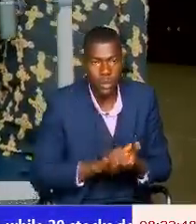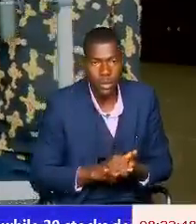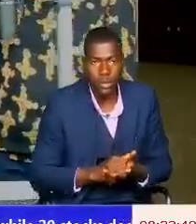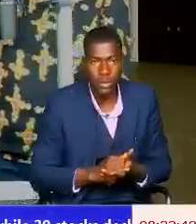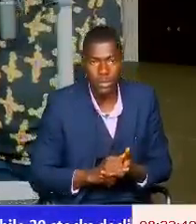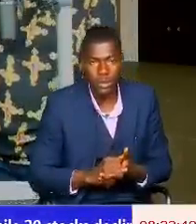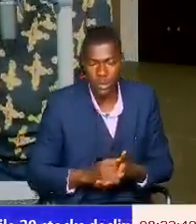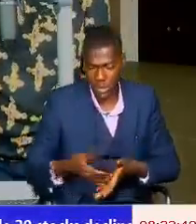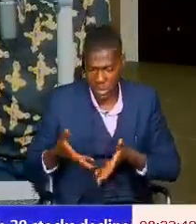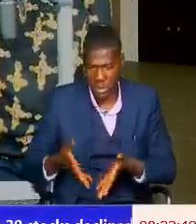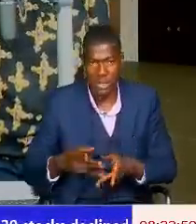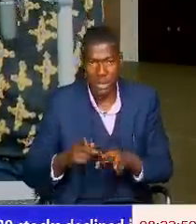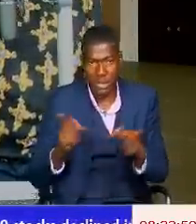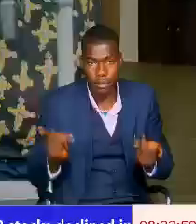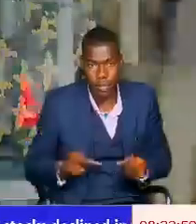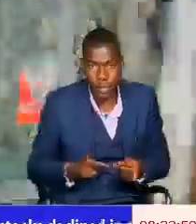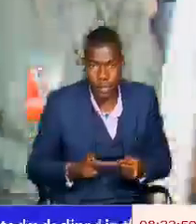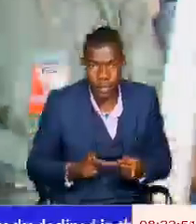officer.